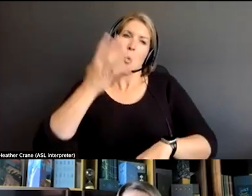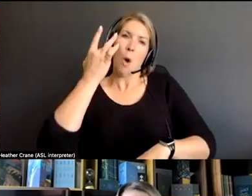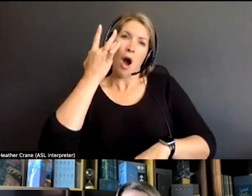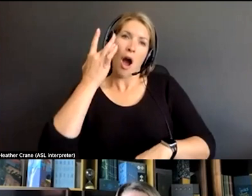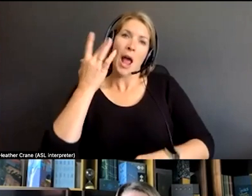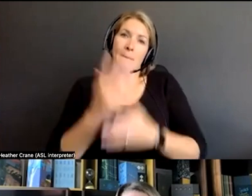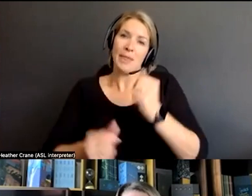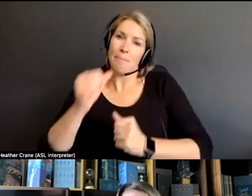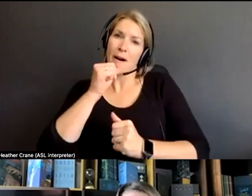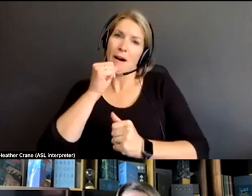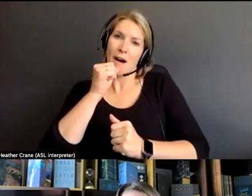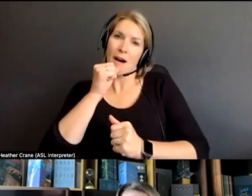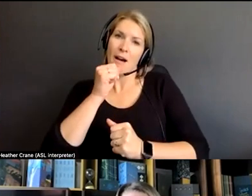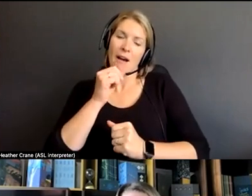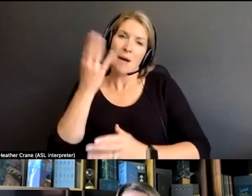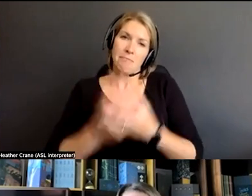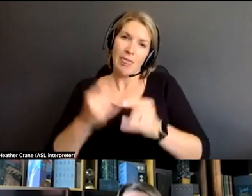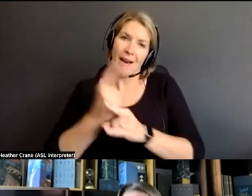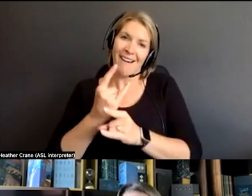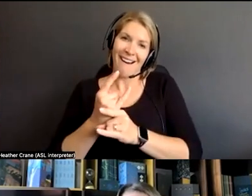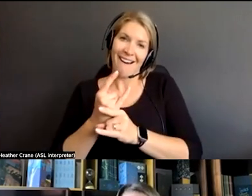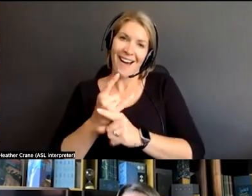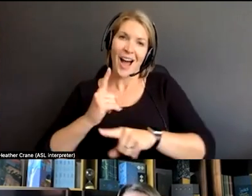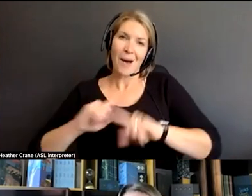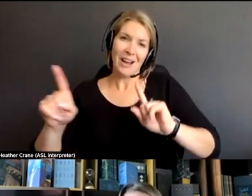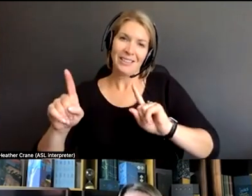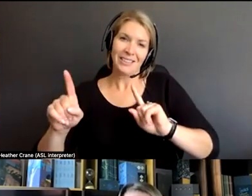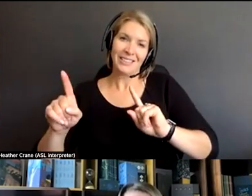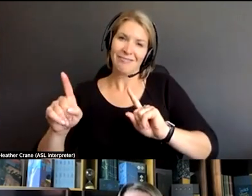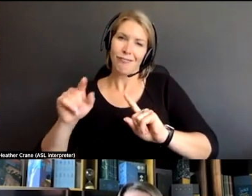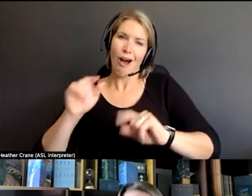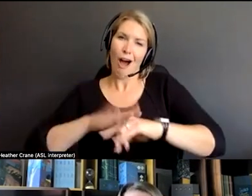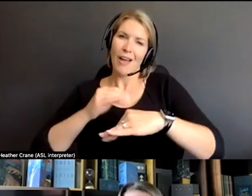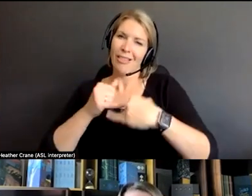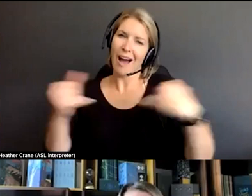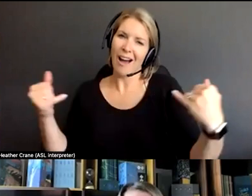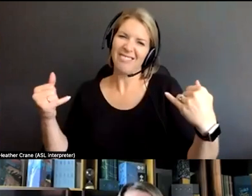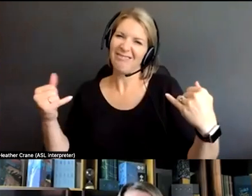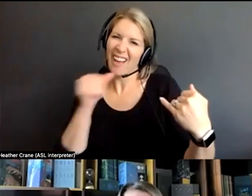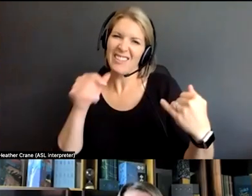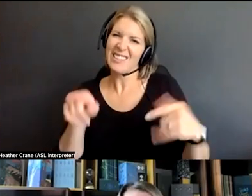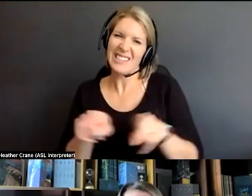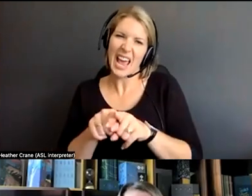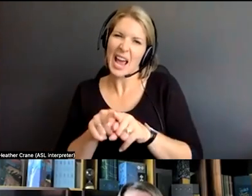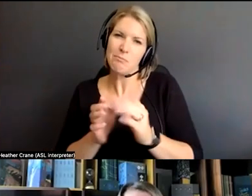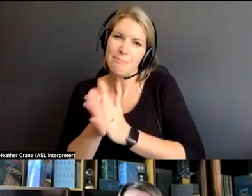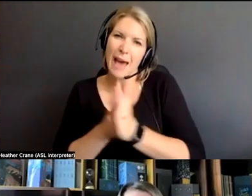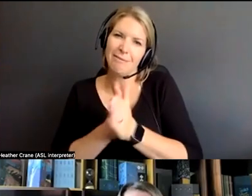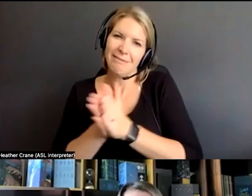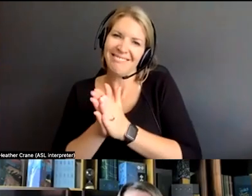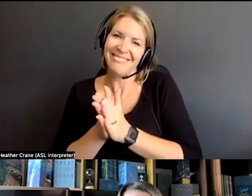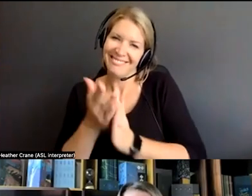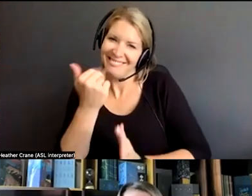I'm somewhat attenuated. But I don't see it so much as what will sell, because